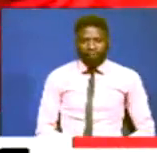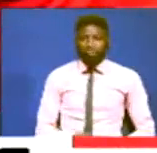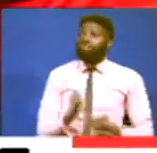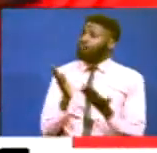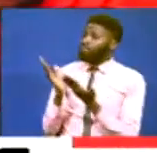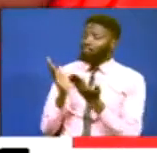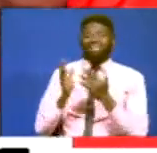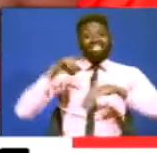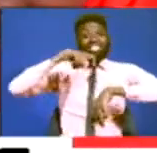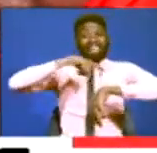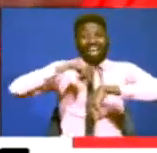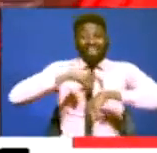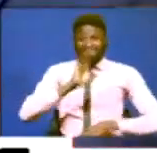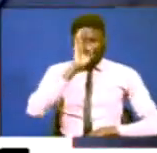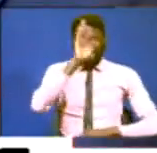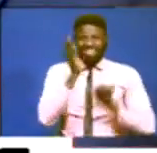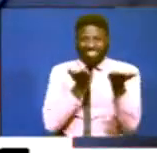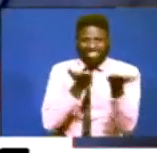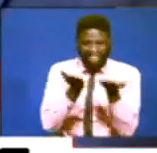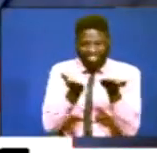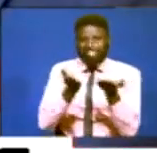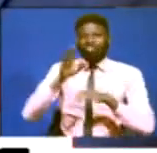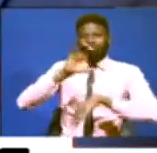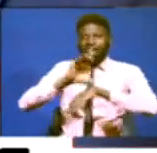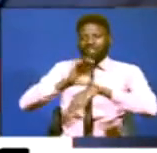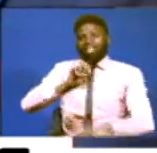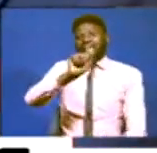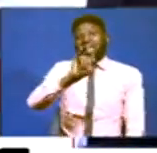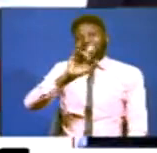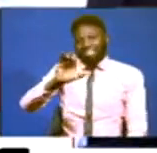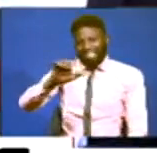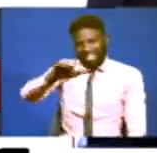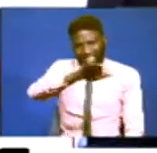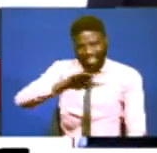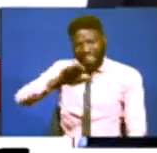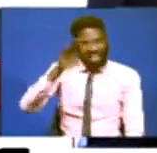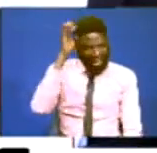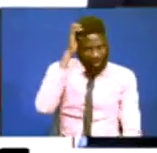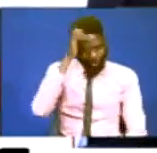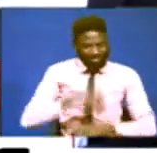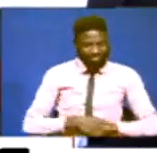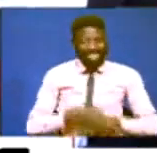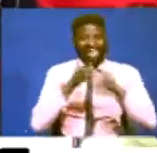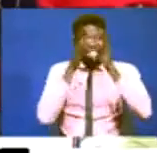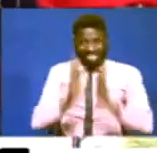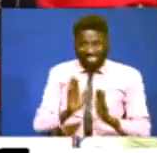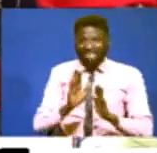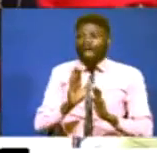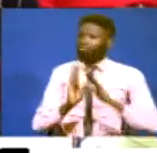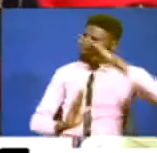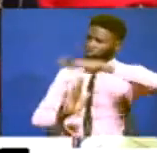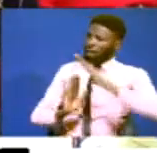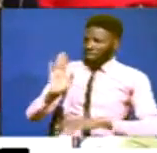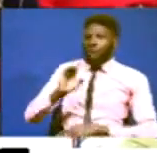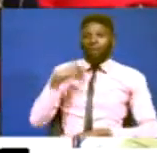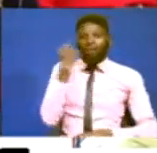Speaking during a Sunday service at the AIC Fellowship Church in Eldoret, the leaders led by Reverend Tom Nyamwanga